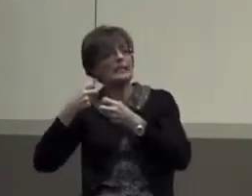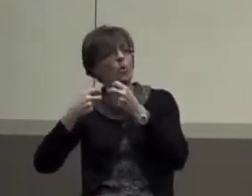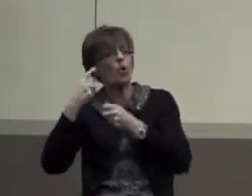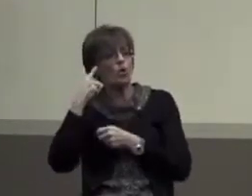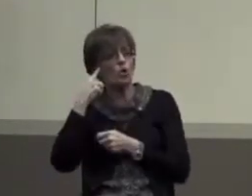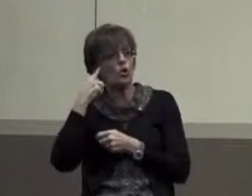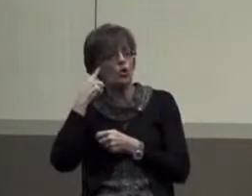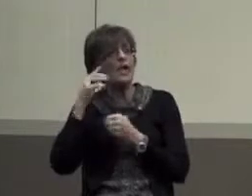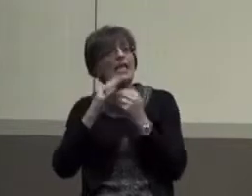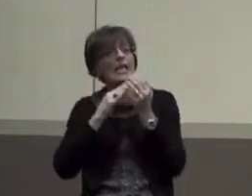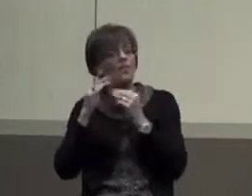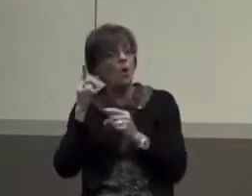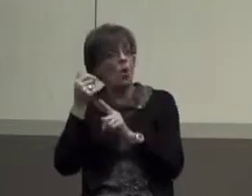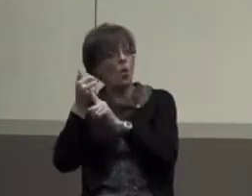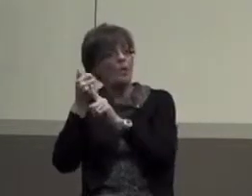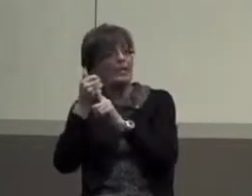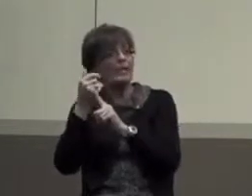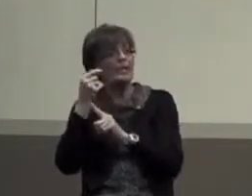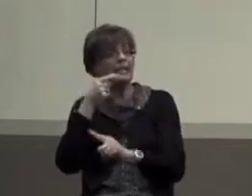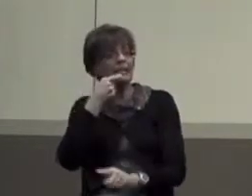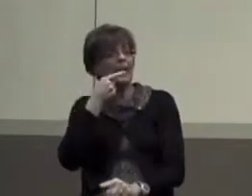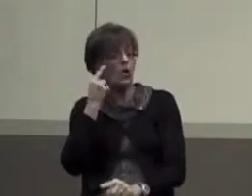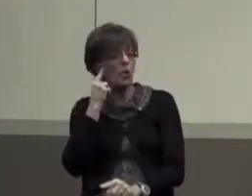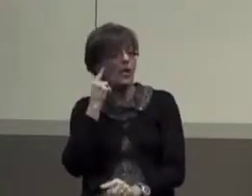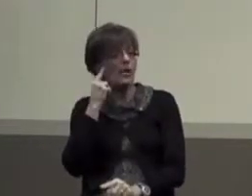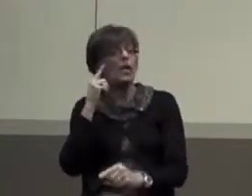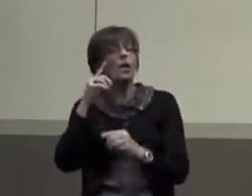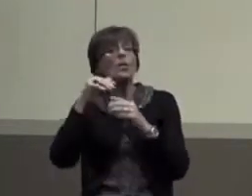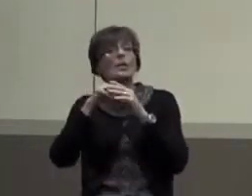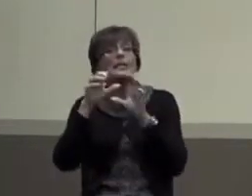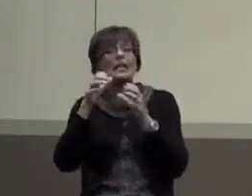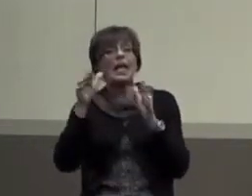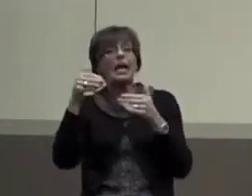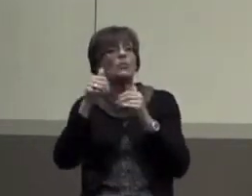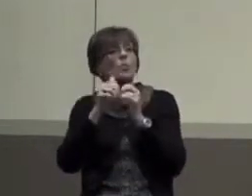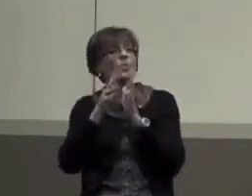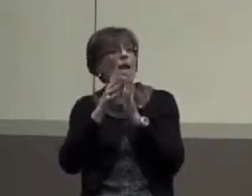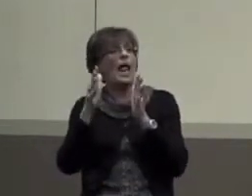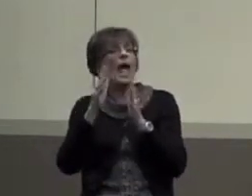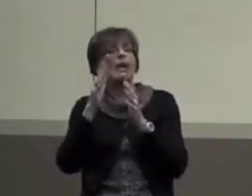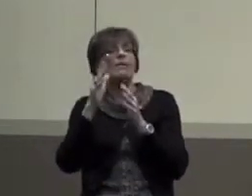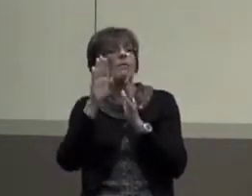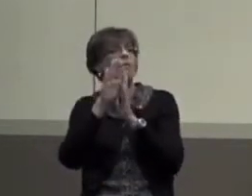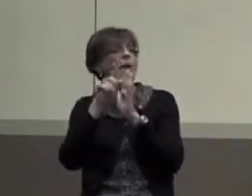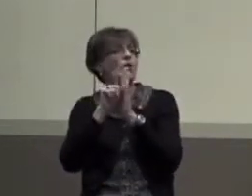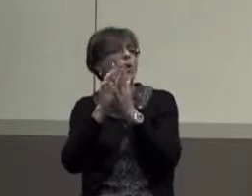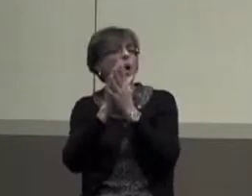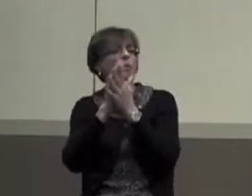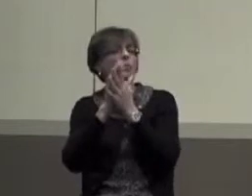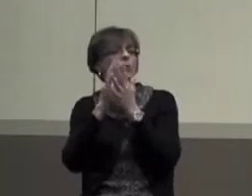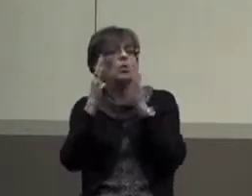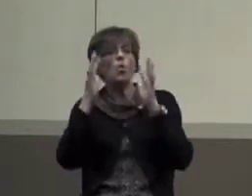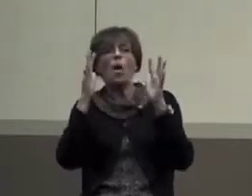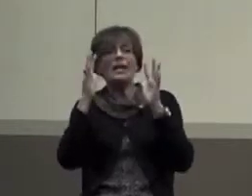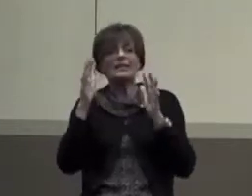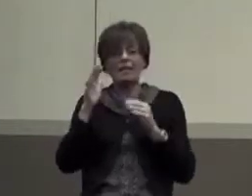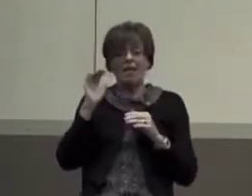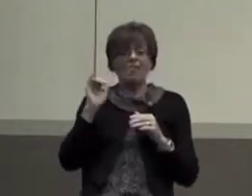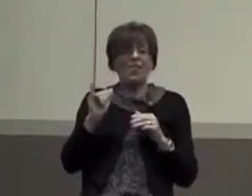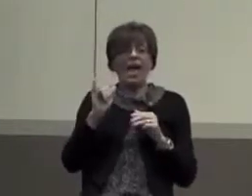he's hearing, when he gets into a classroom with lots of background noise, he can't process the language that's coming in.